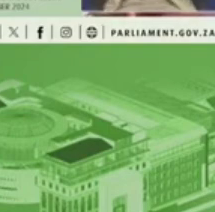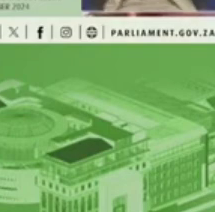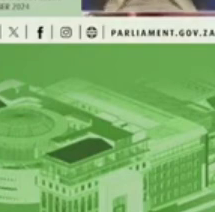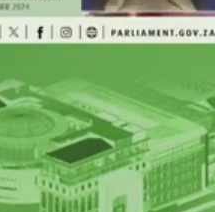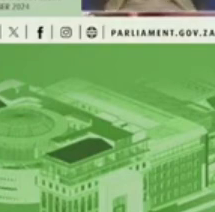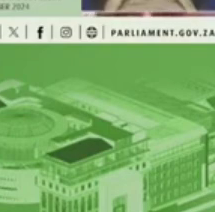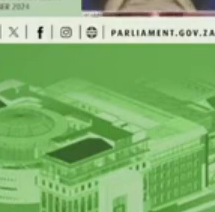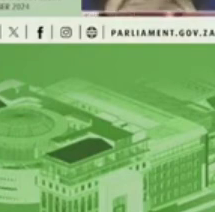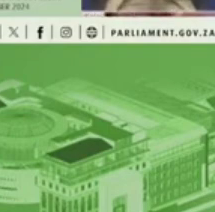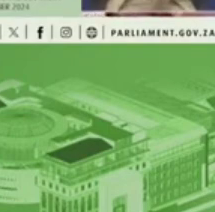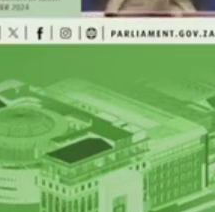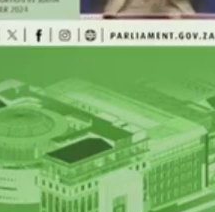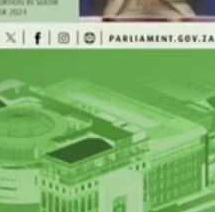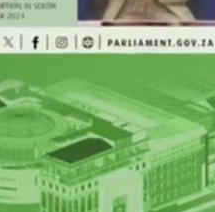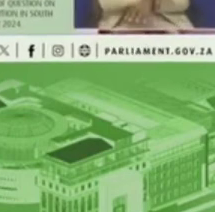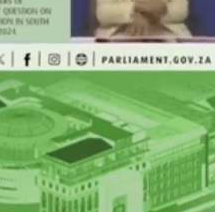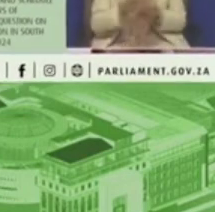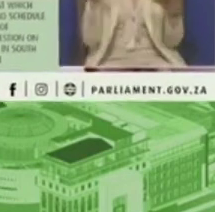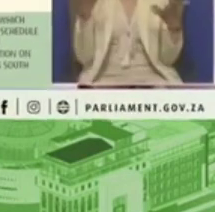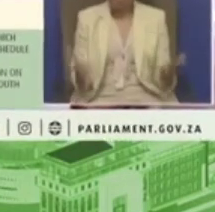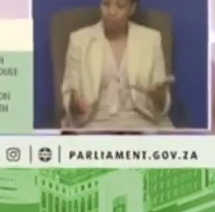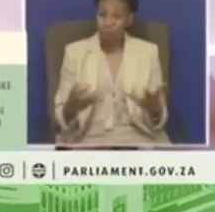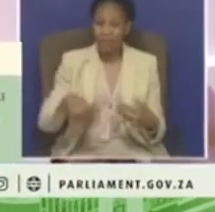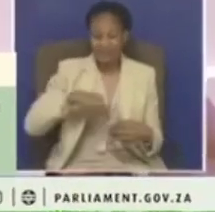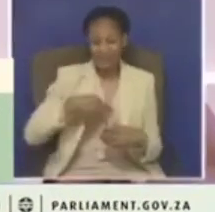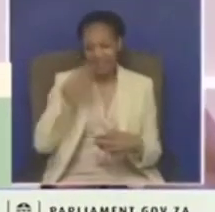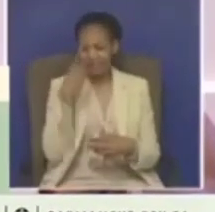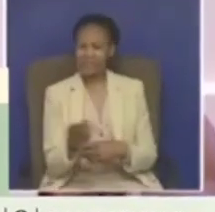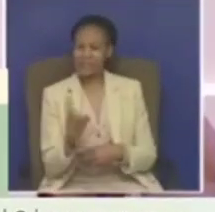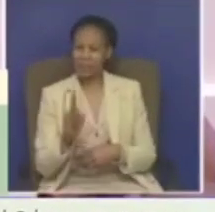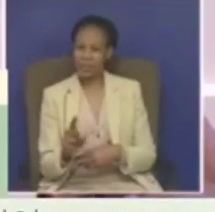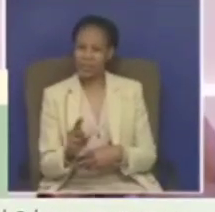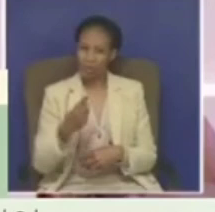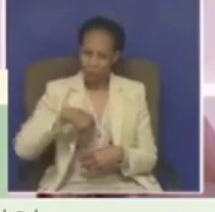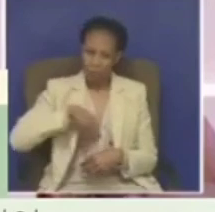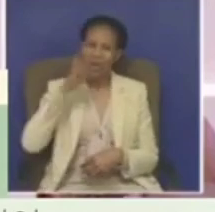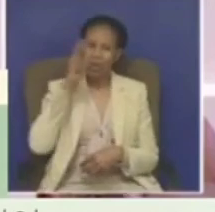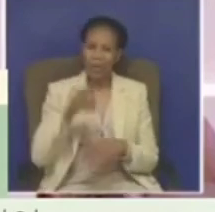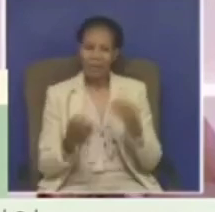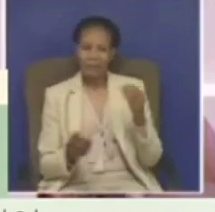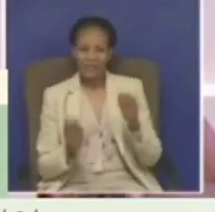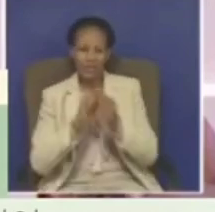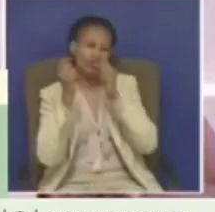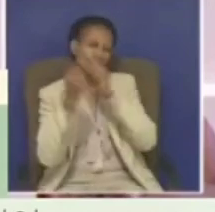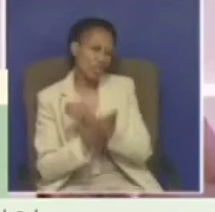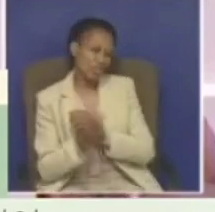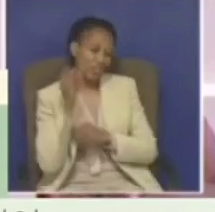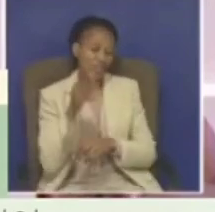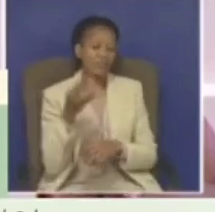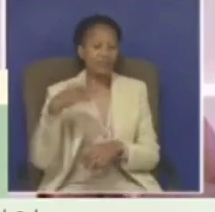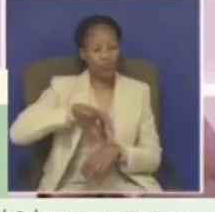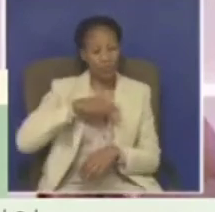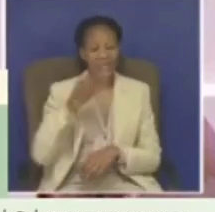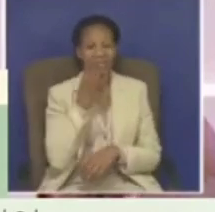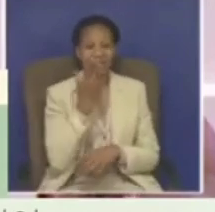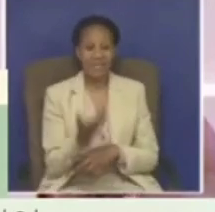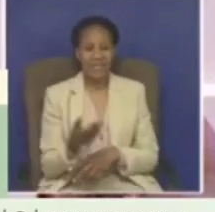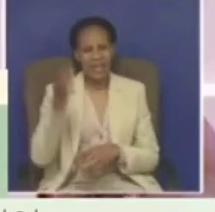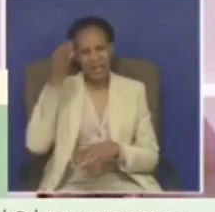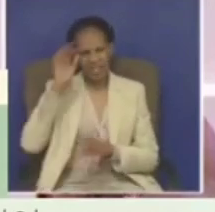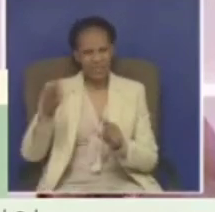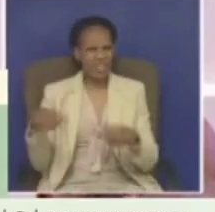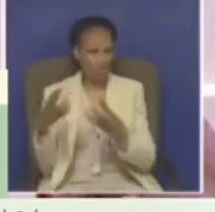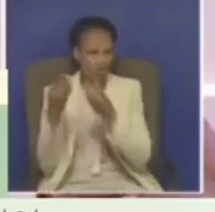in our country. These measures, therefore, say to us, we will be inconsistent with the facts if we argue that the state is failing to